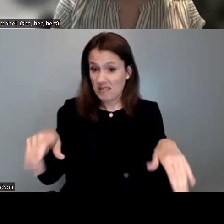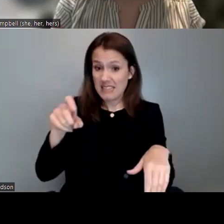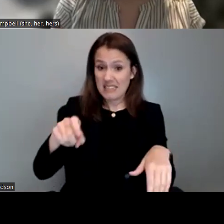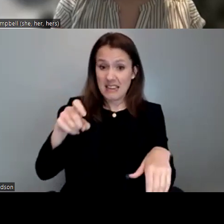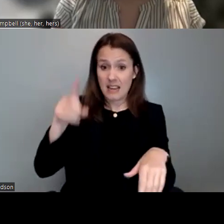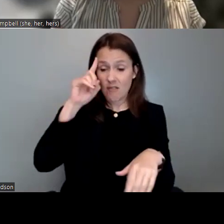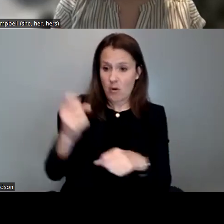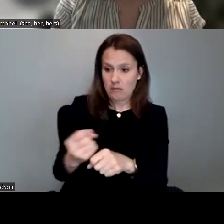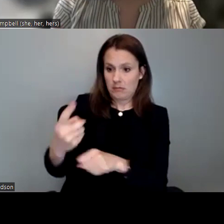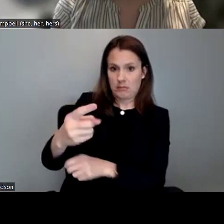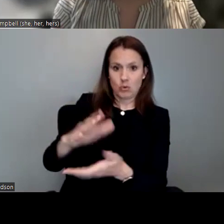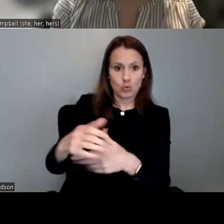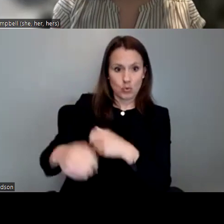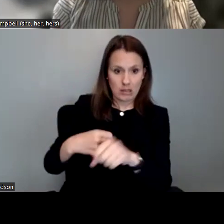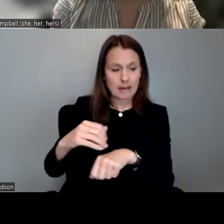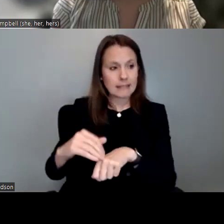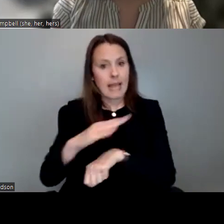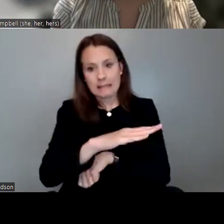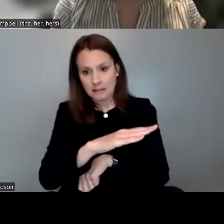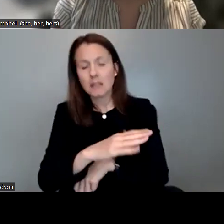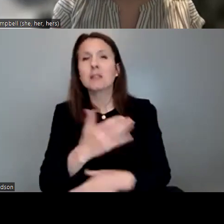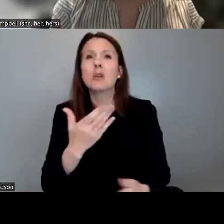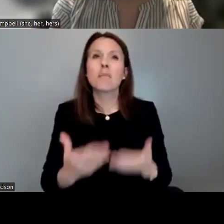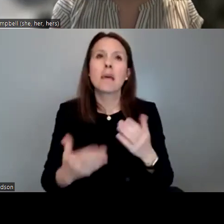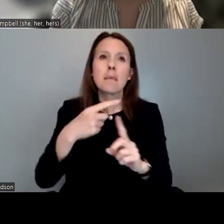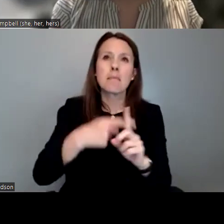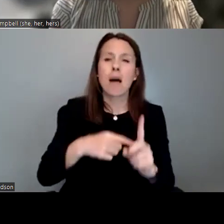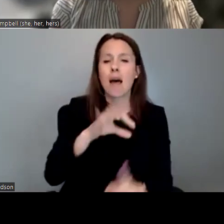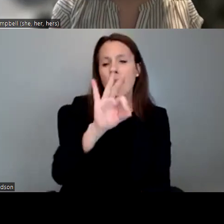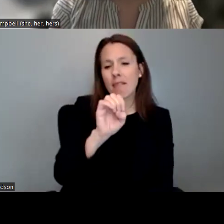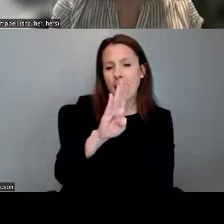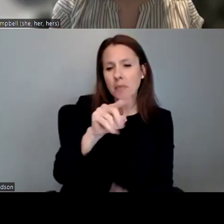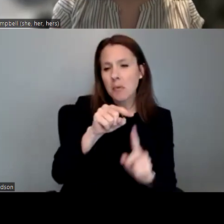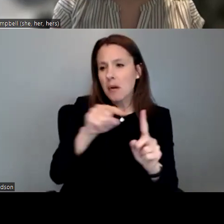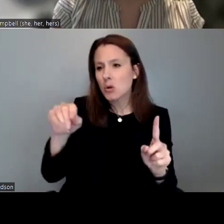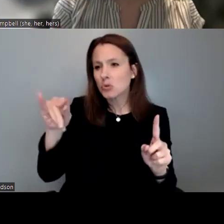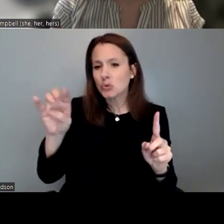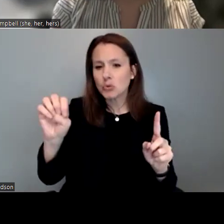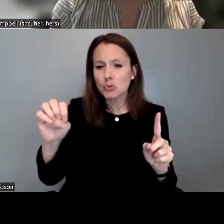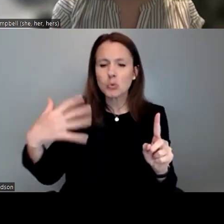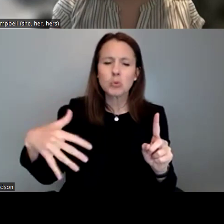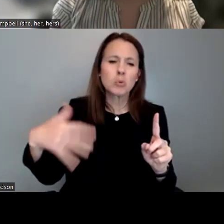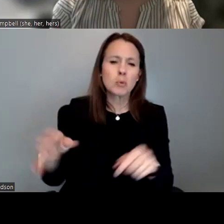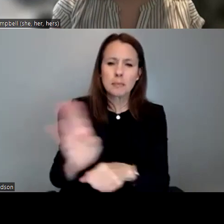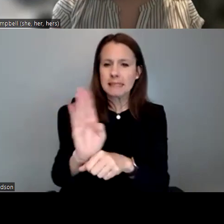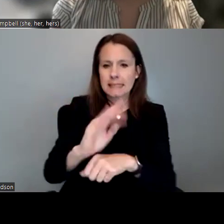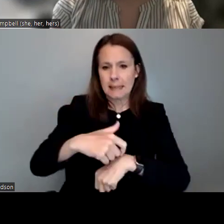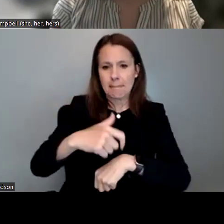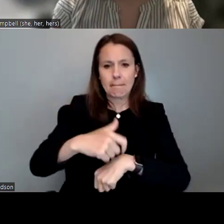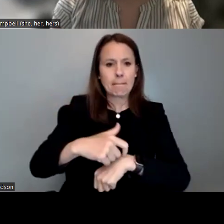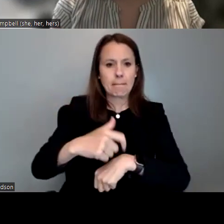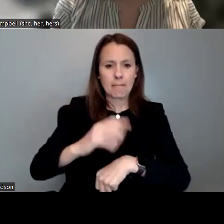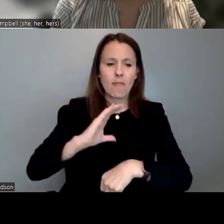school year. So the months, I would say February through June is a very, very busy season for our